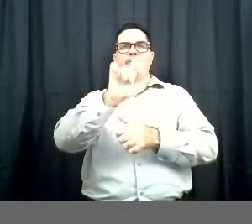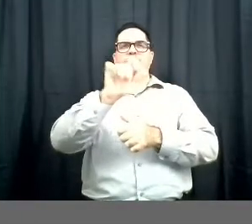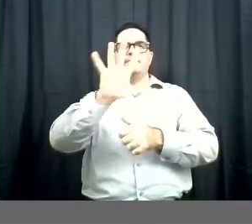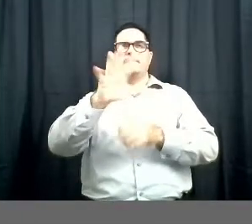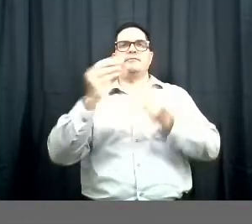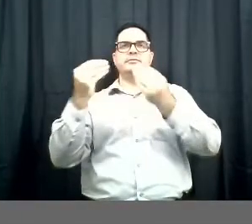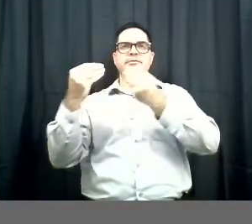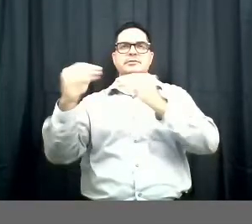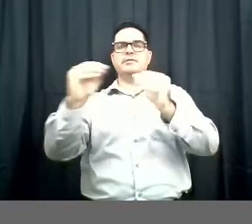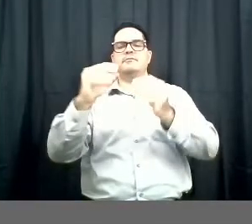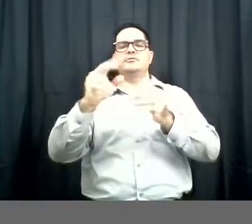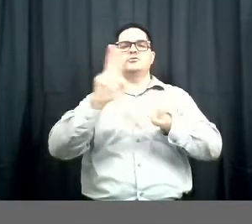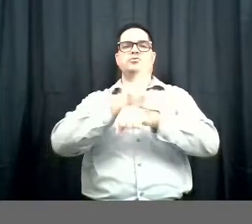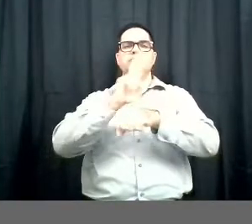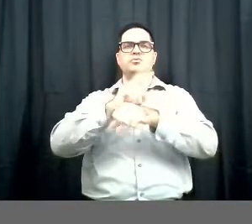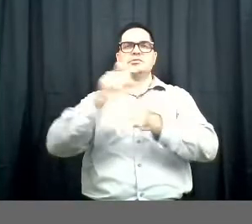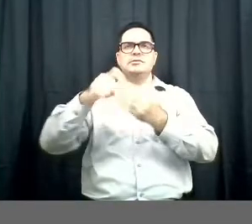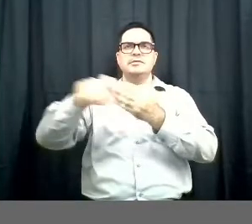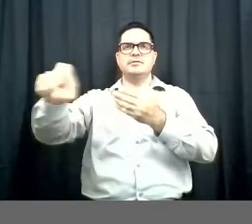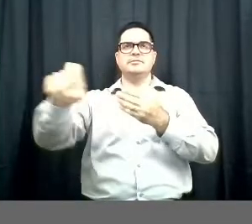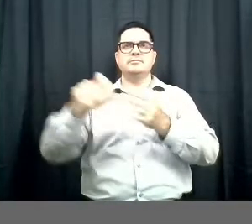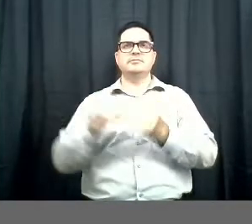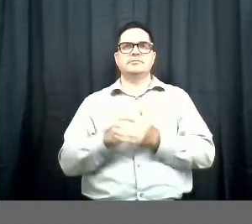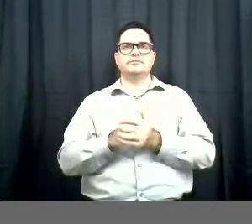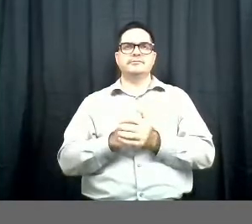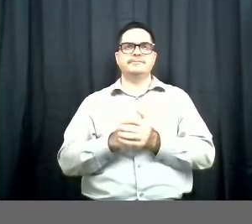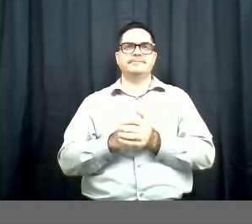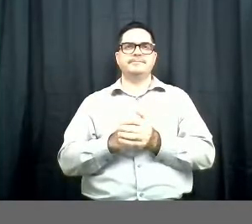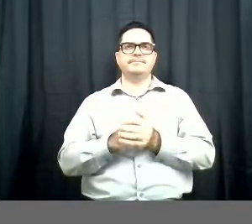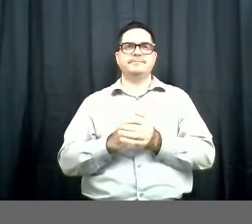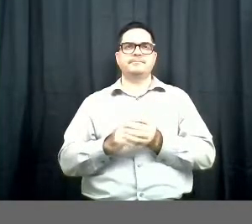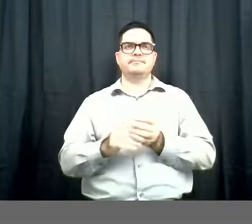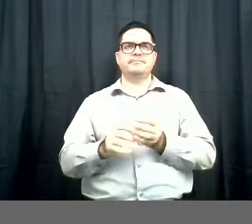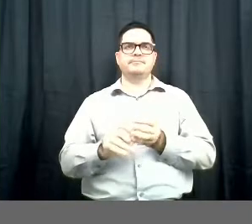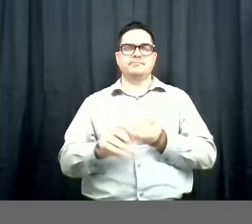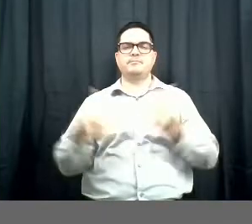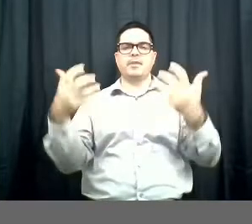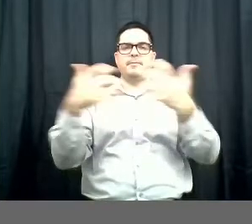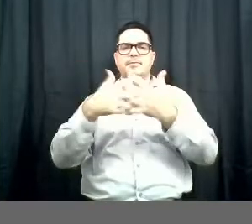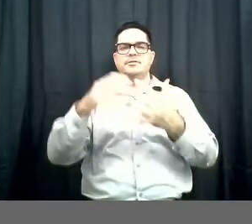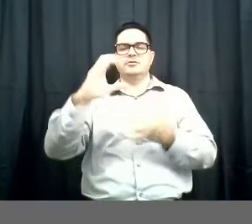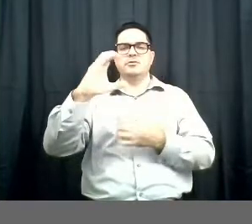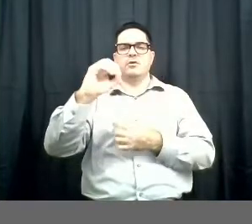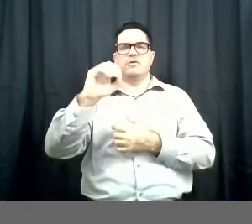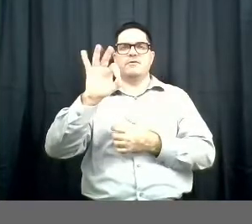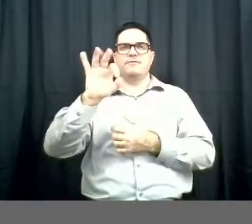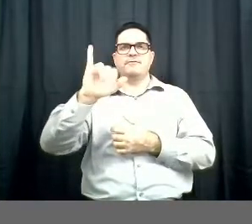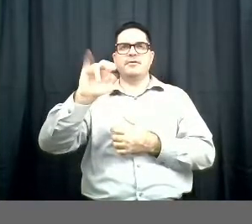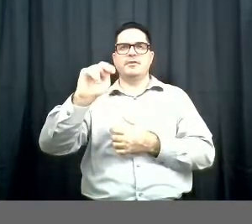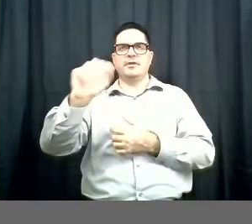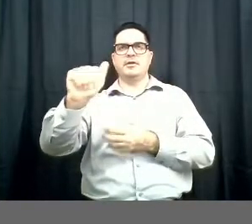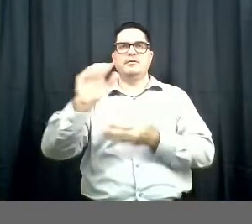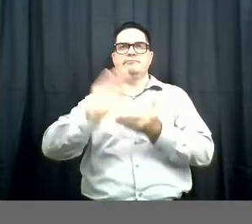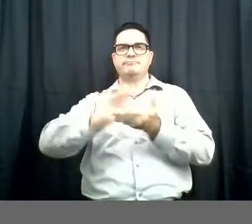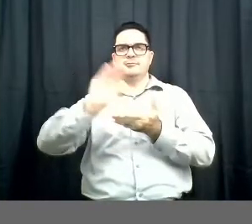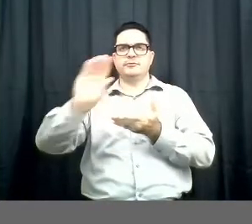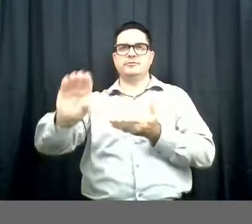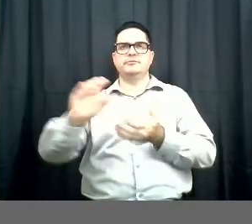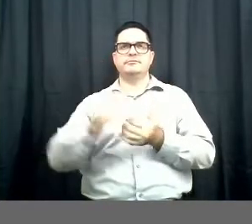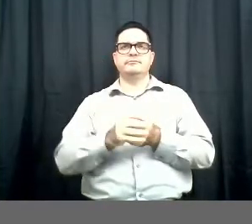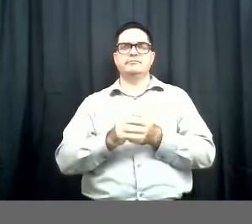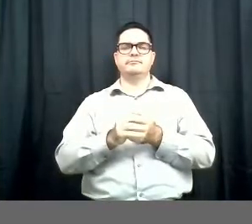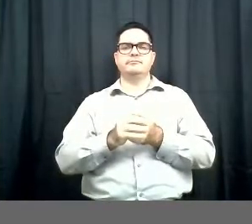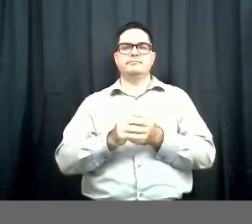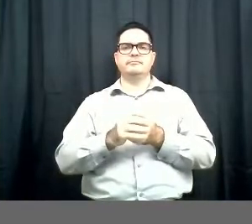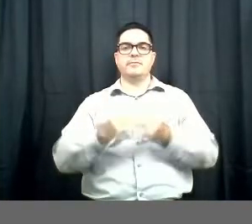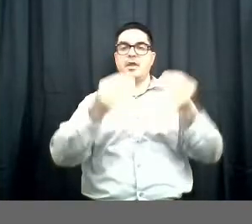reported consistent with the post-restructured COFINA bonds. The instrument provides reporting transparency to the market,